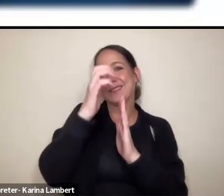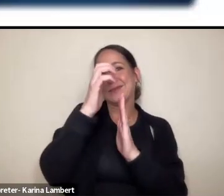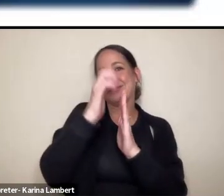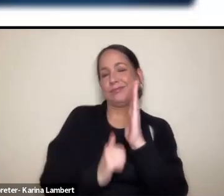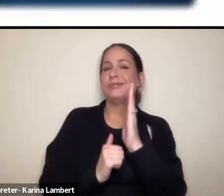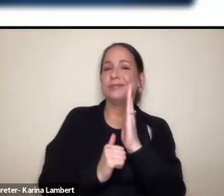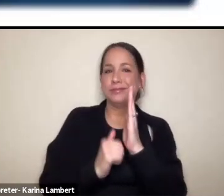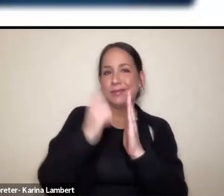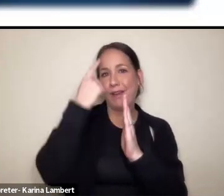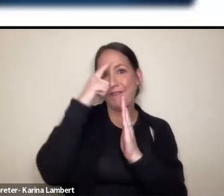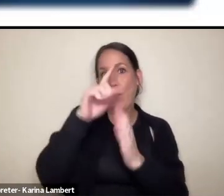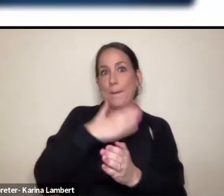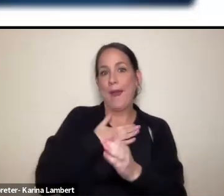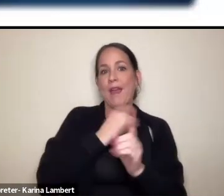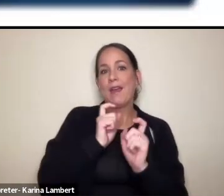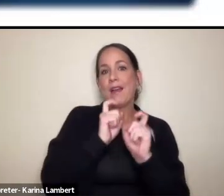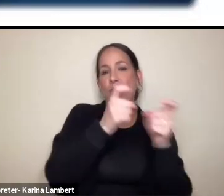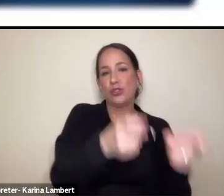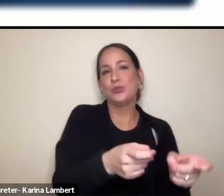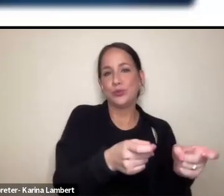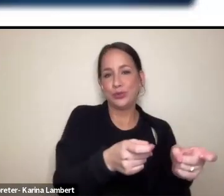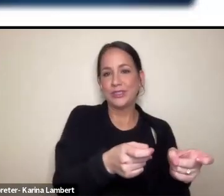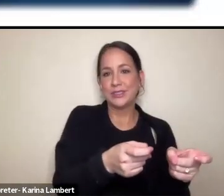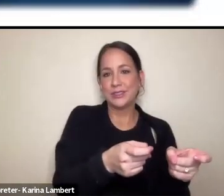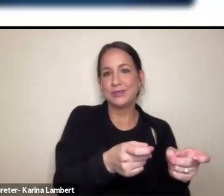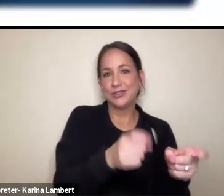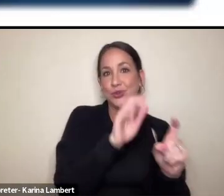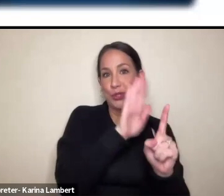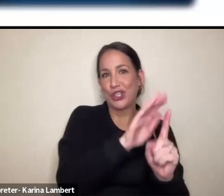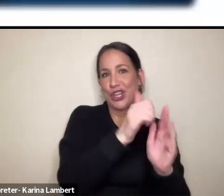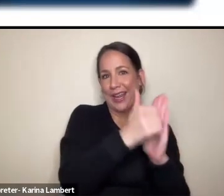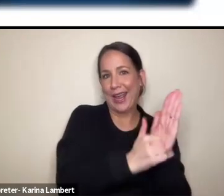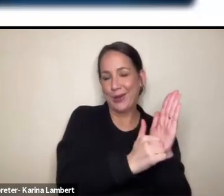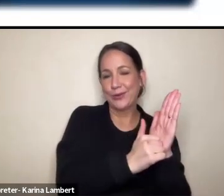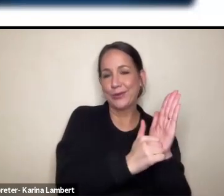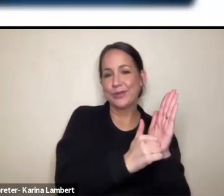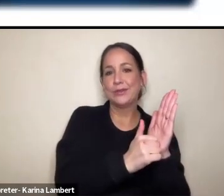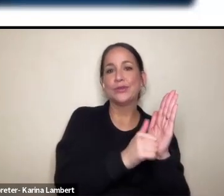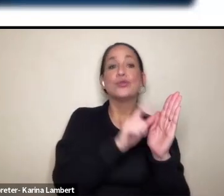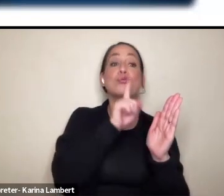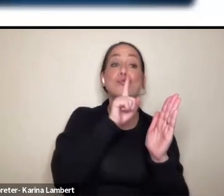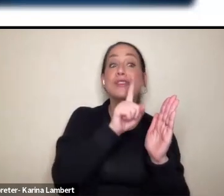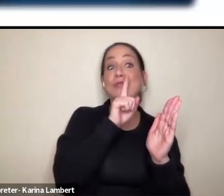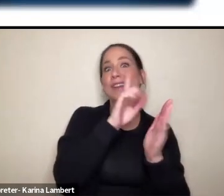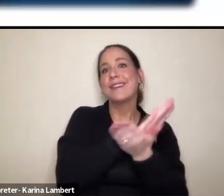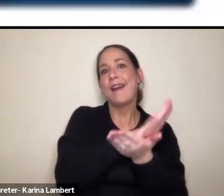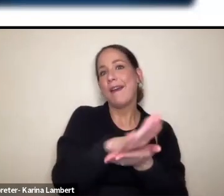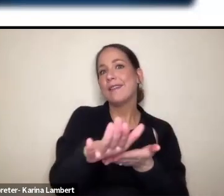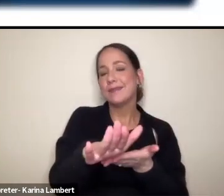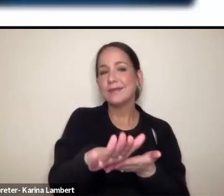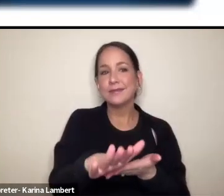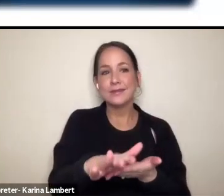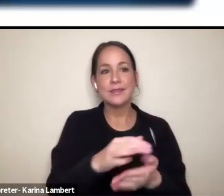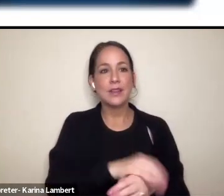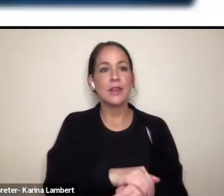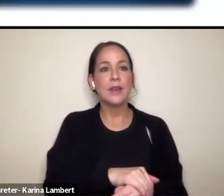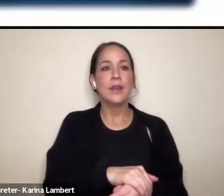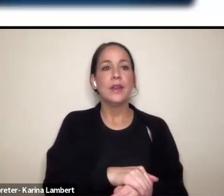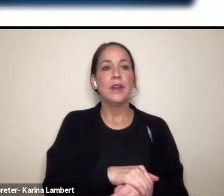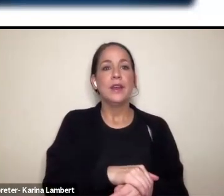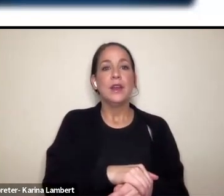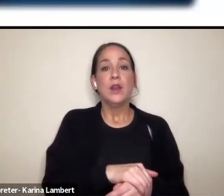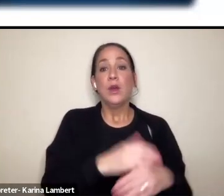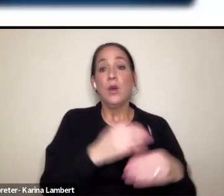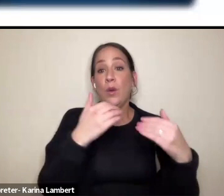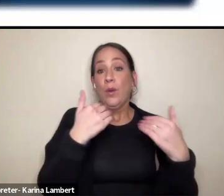the contribution that I made to Yolanda's Able account. So really, really nice. We have out of our over 7,000